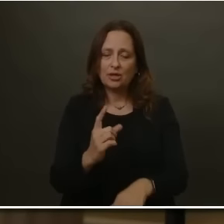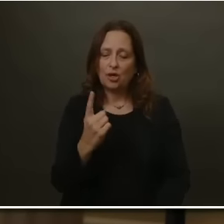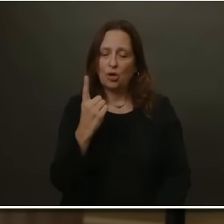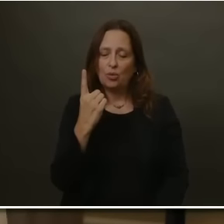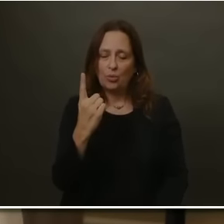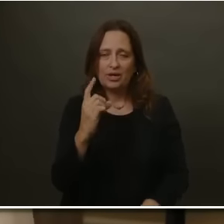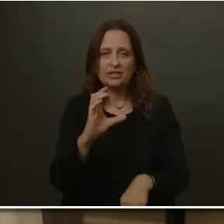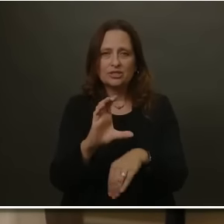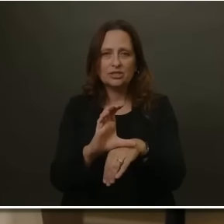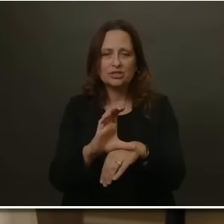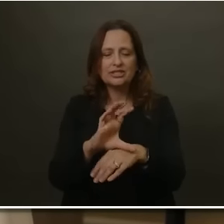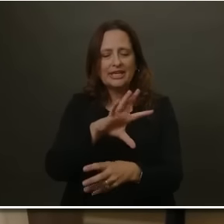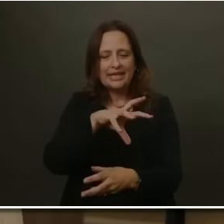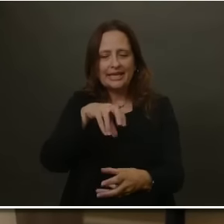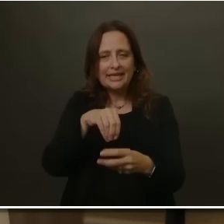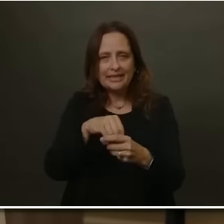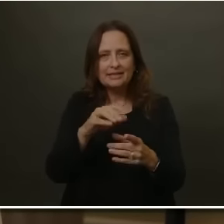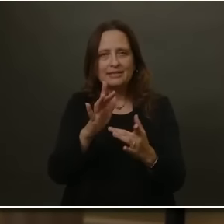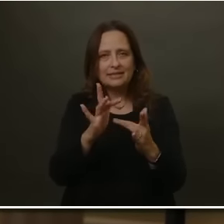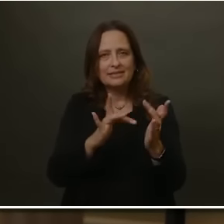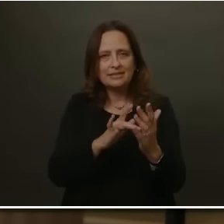in Jesus Christ.